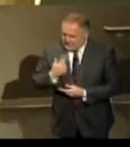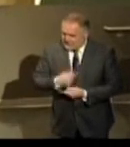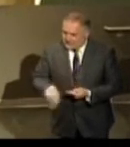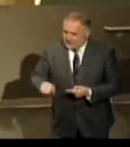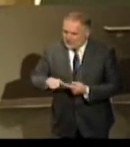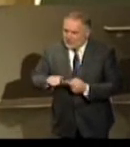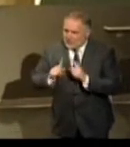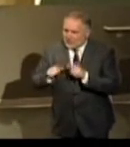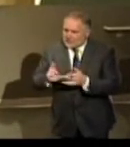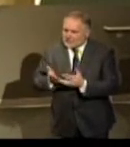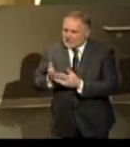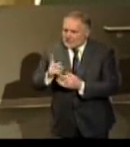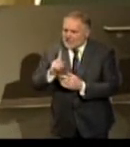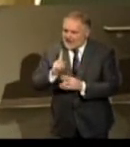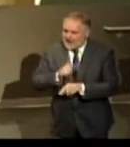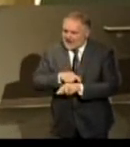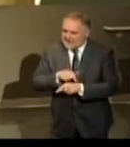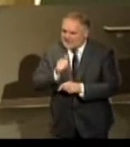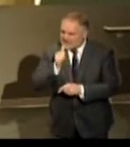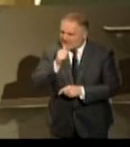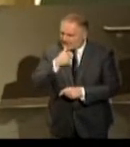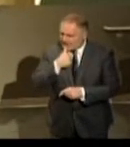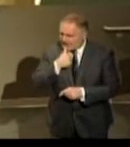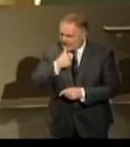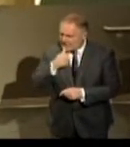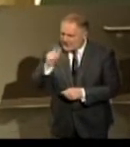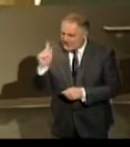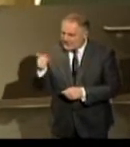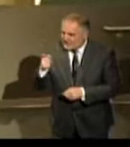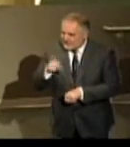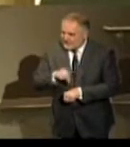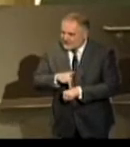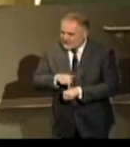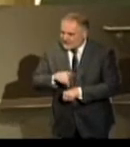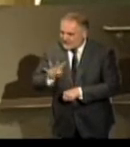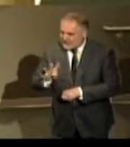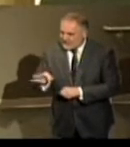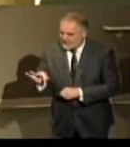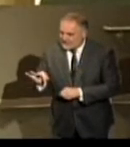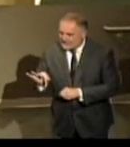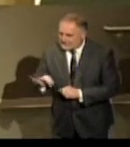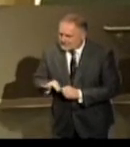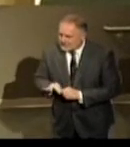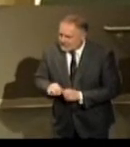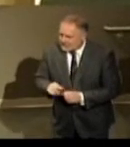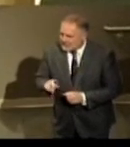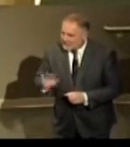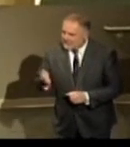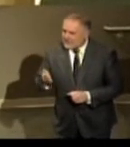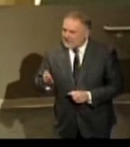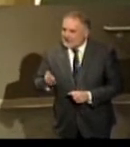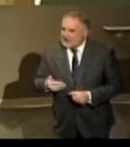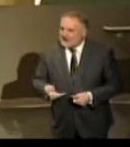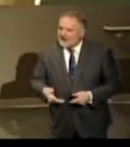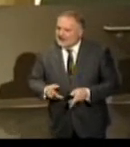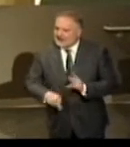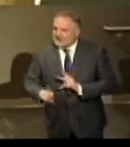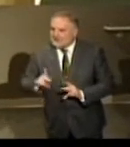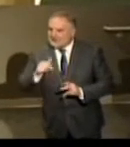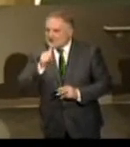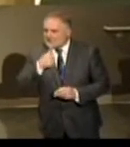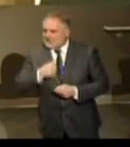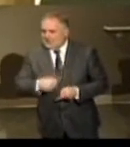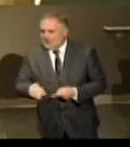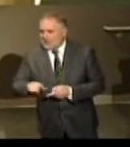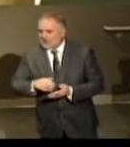through times of suffering. I want you to listen to 1 Peter chapter 4, verse number 19. Wherefore, let them that suffer according to